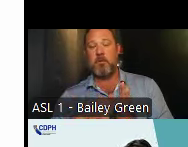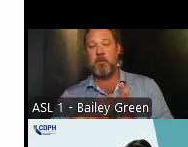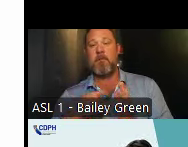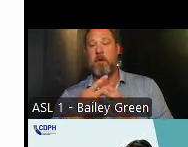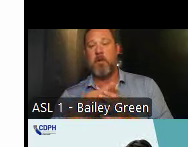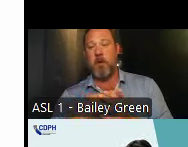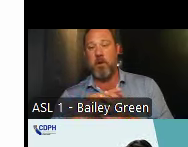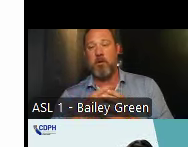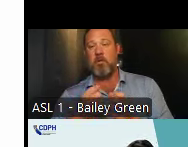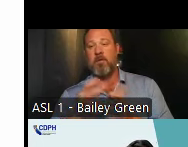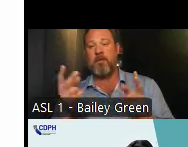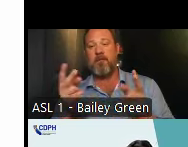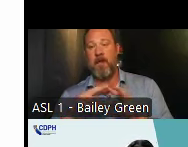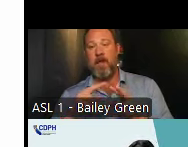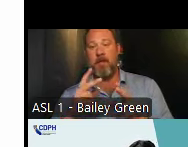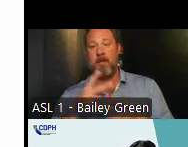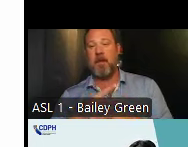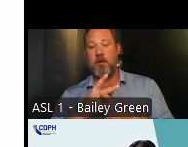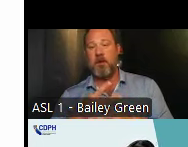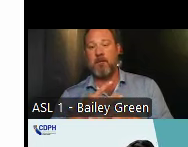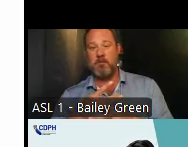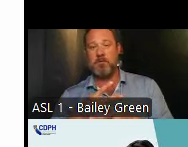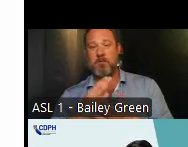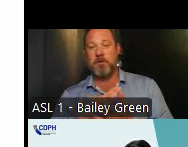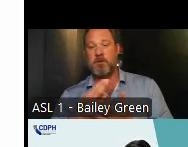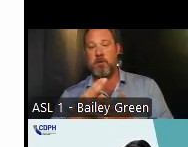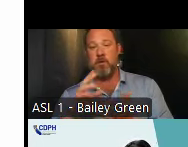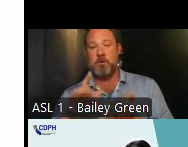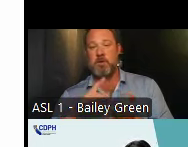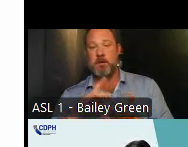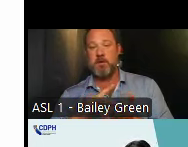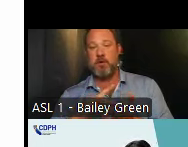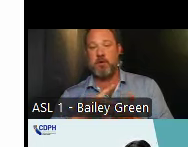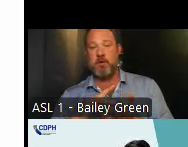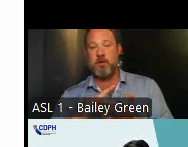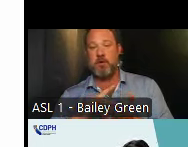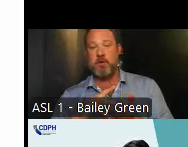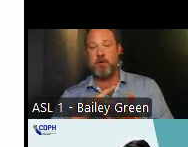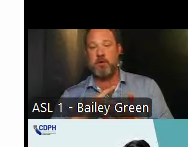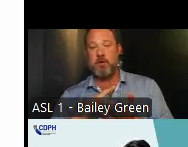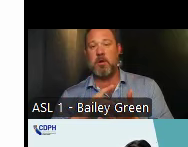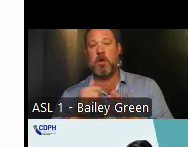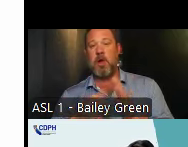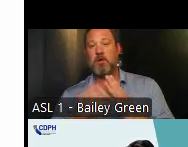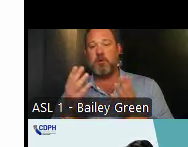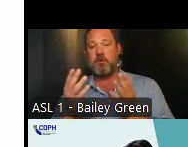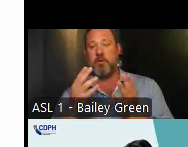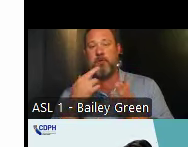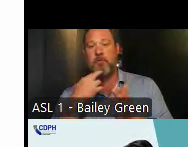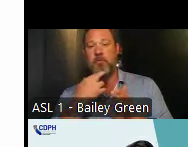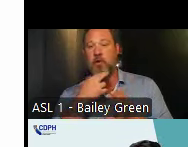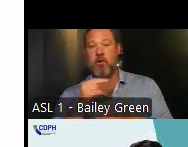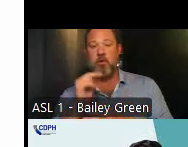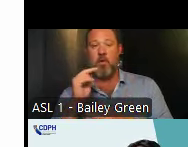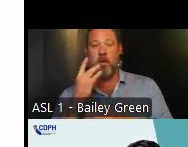partnered with the Valley Caregivers Resources Center and focused on supporting caregivers in underserved and rural Northern